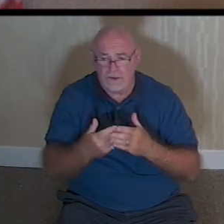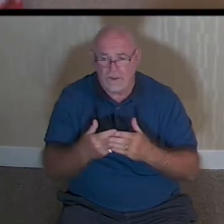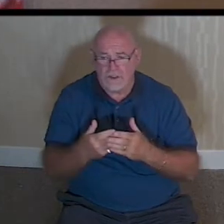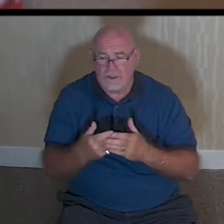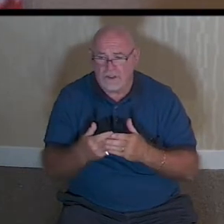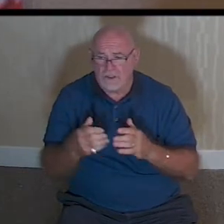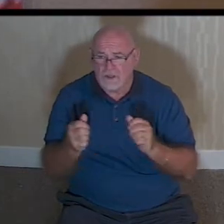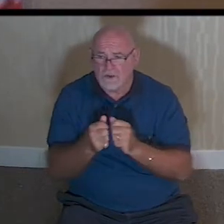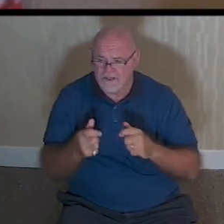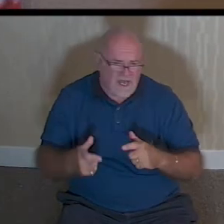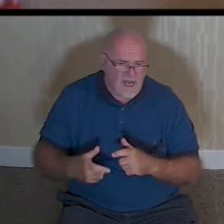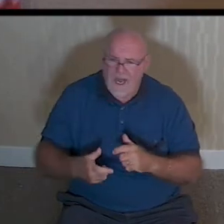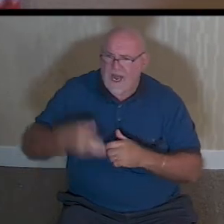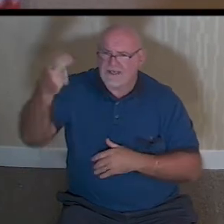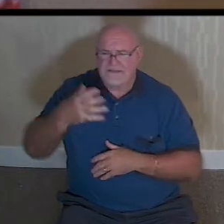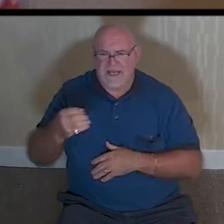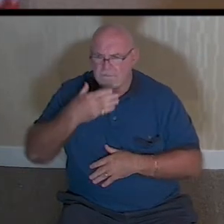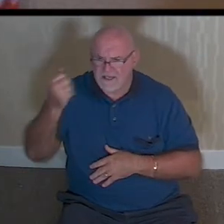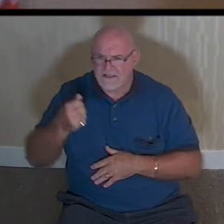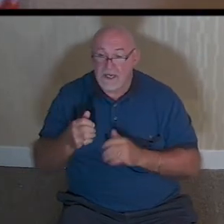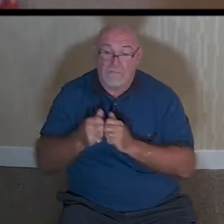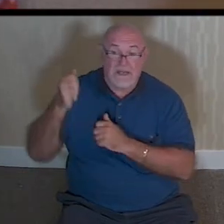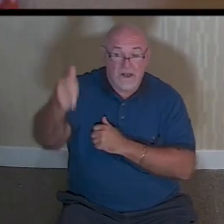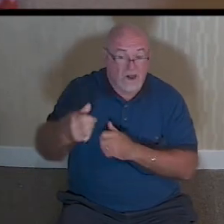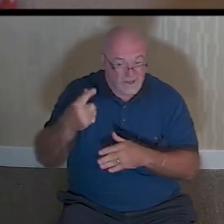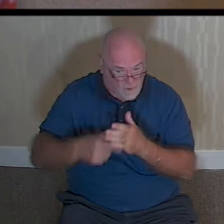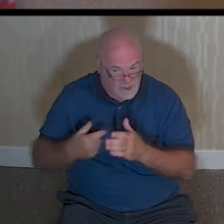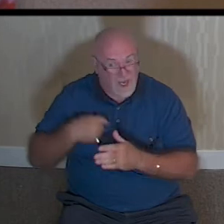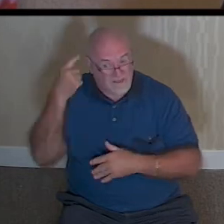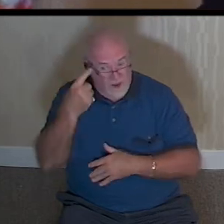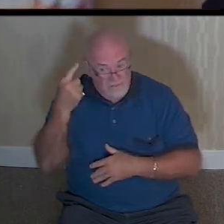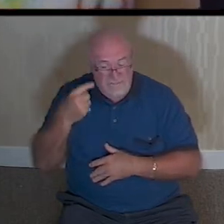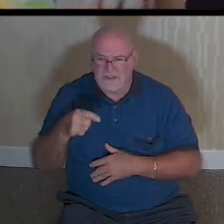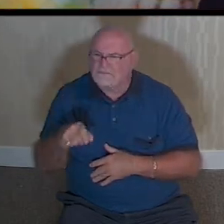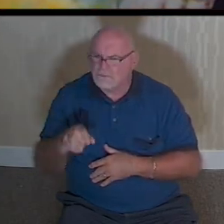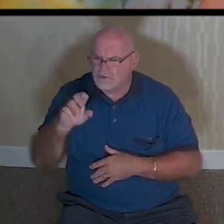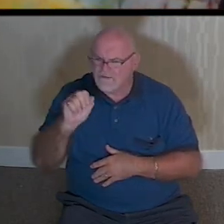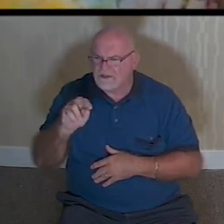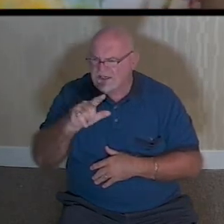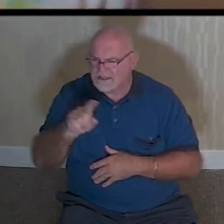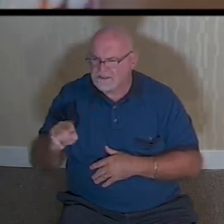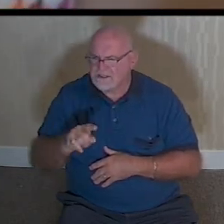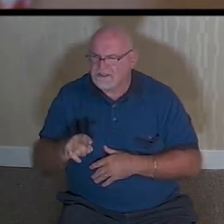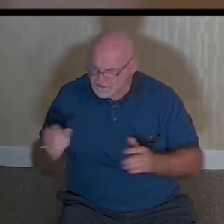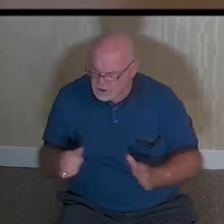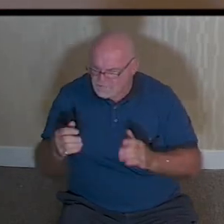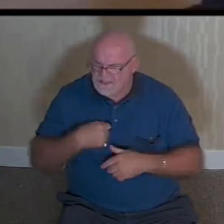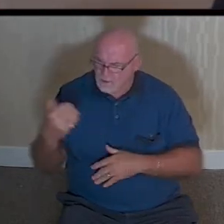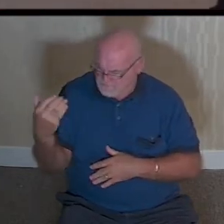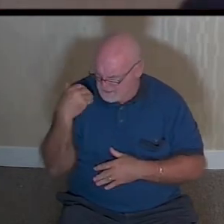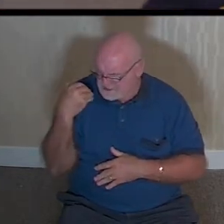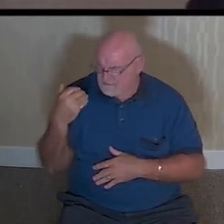for the highest and best, beyond what I was conceiving. She urged me to remind myself that I